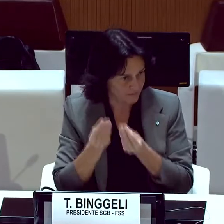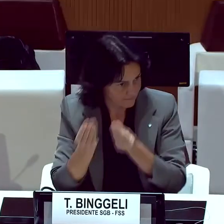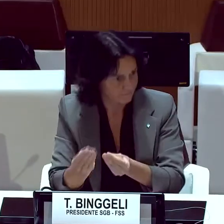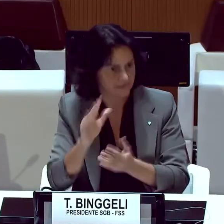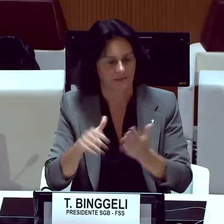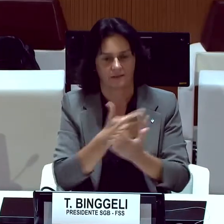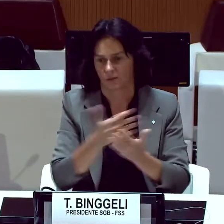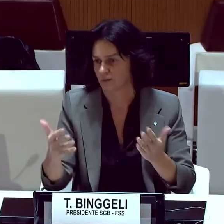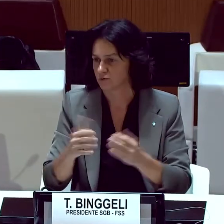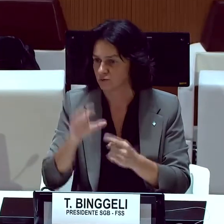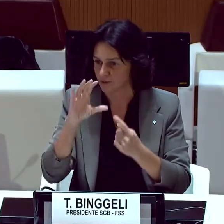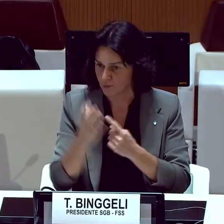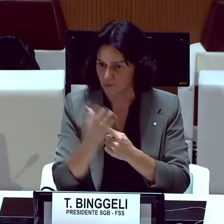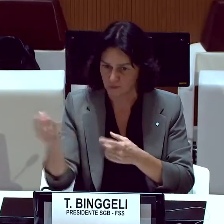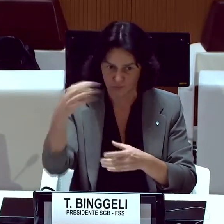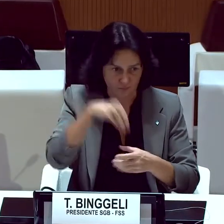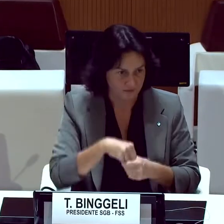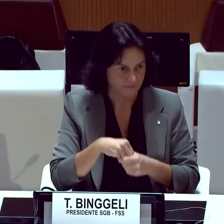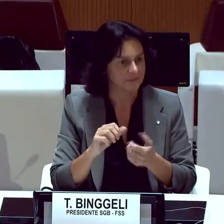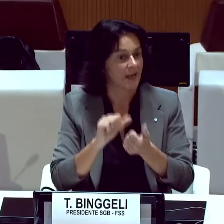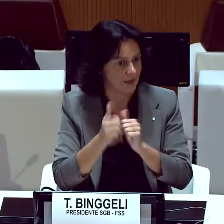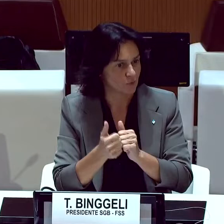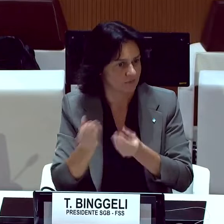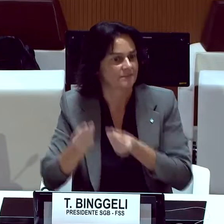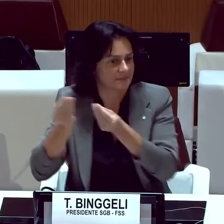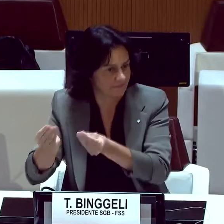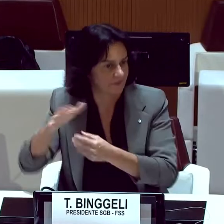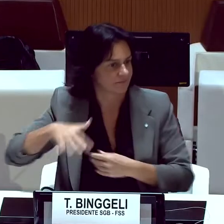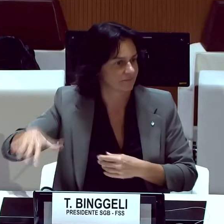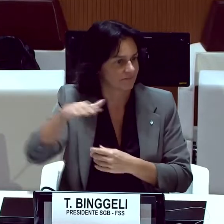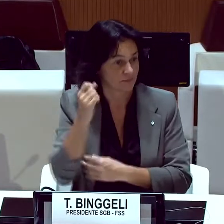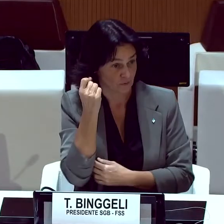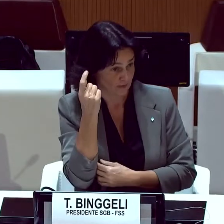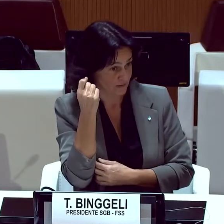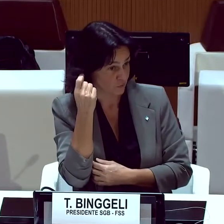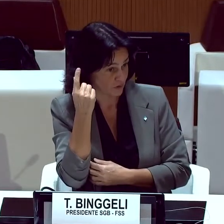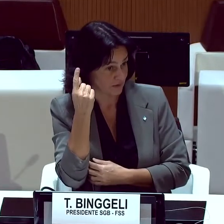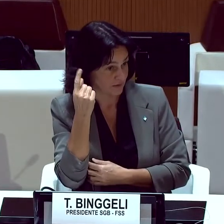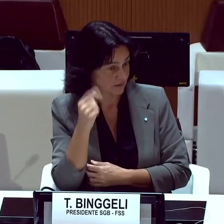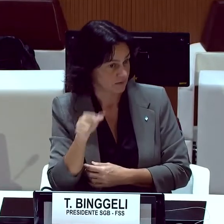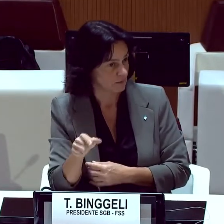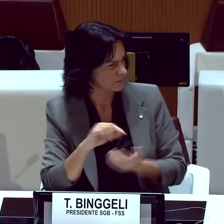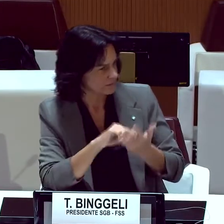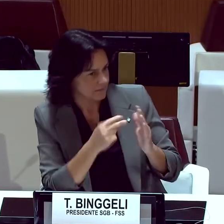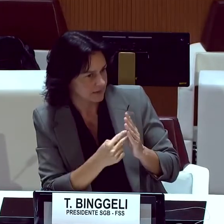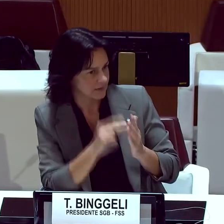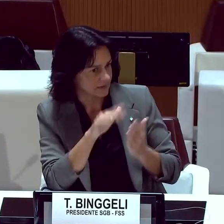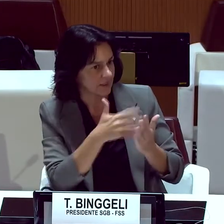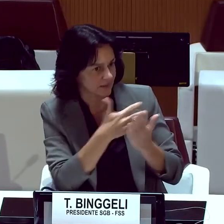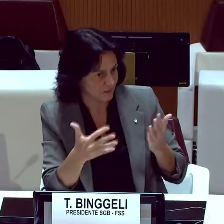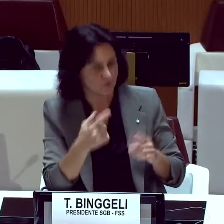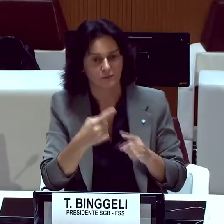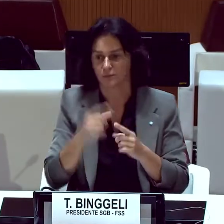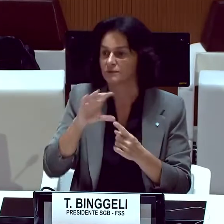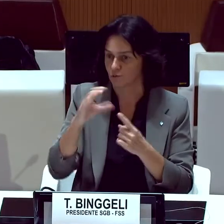happens can sign language users achieve their human rights and experience culture, political participation, the same as